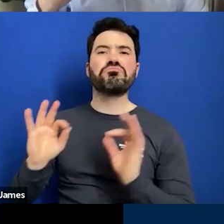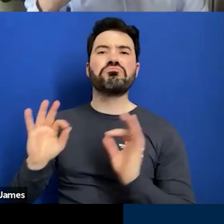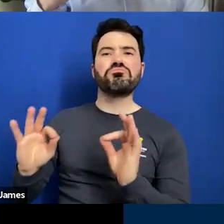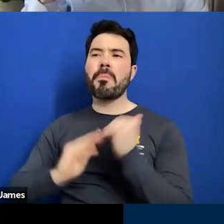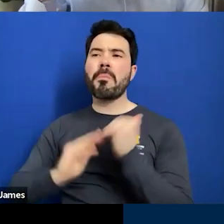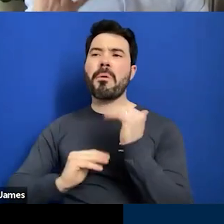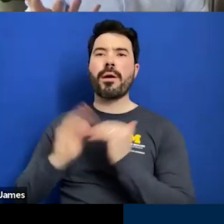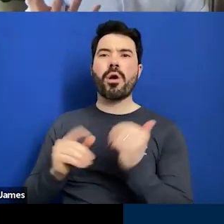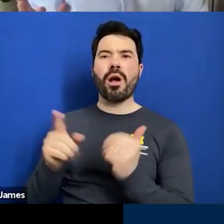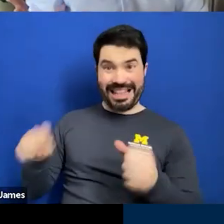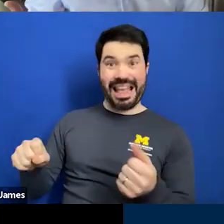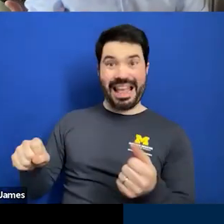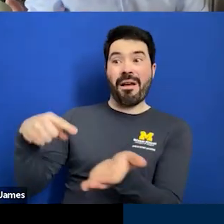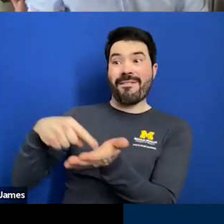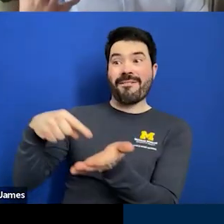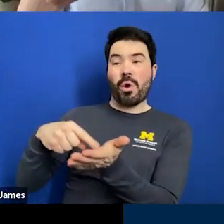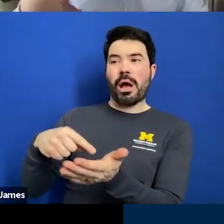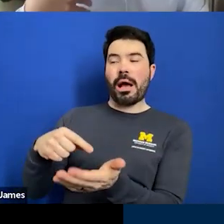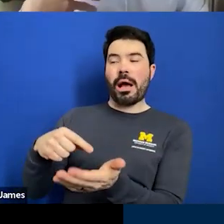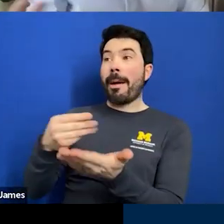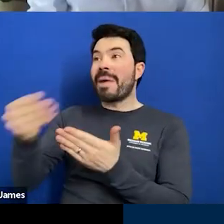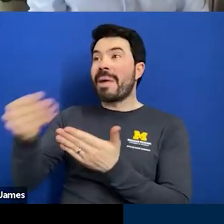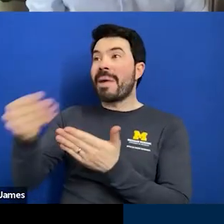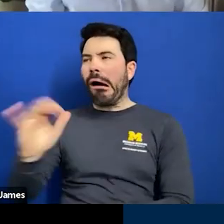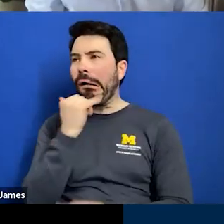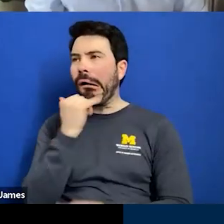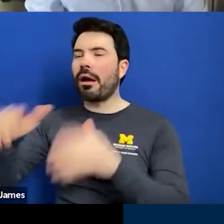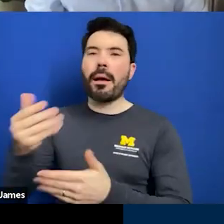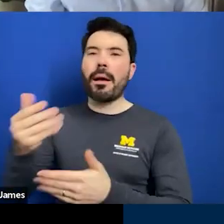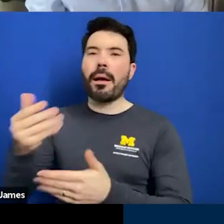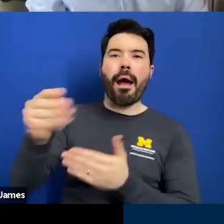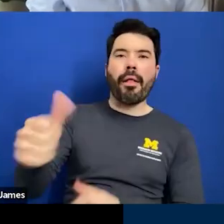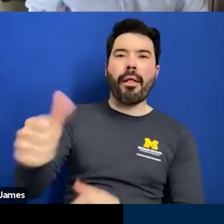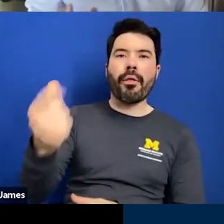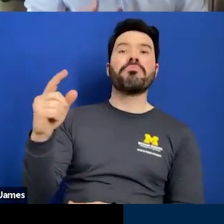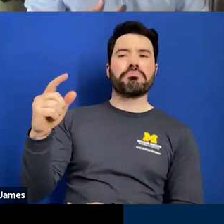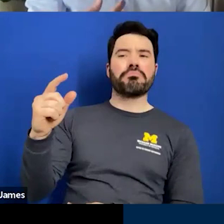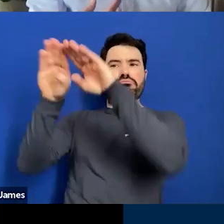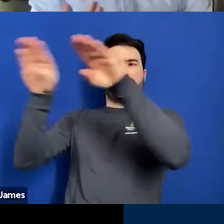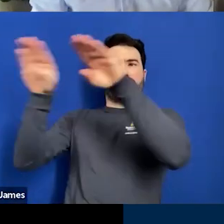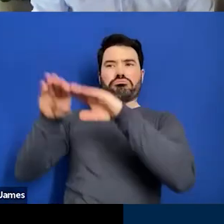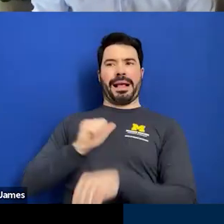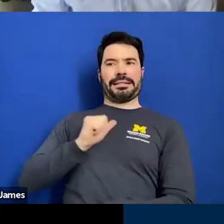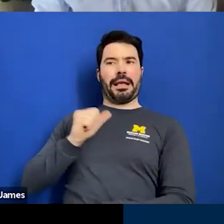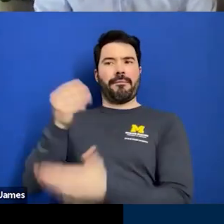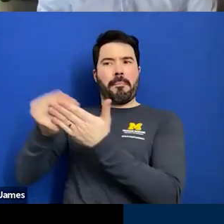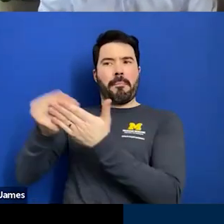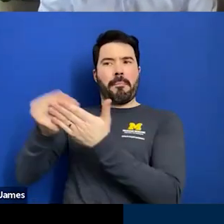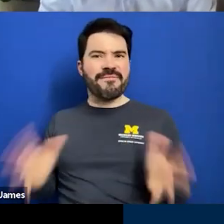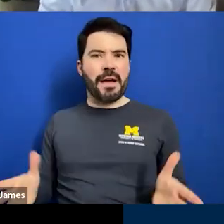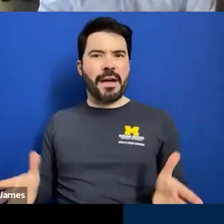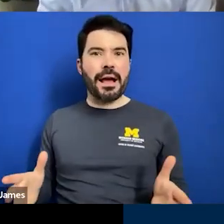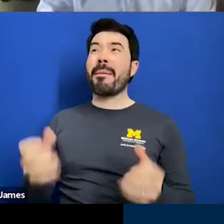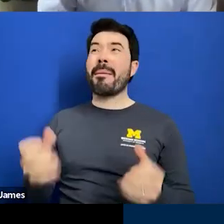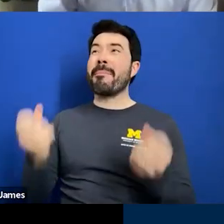and they can afford making a mistake. OTC hearing aids may be perfectly fine. There's a lot of junk out there. They're not all the